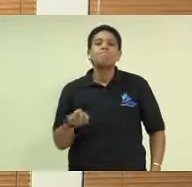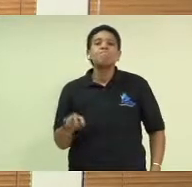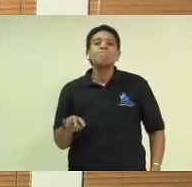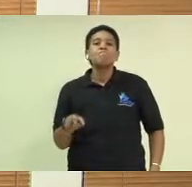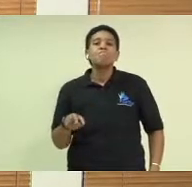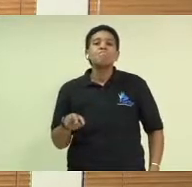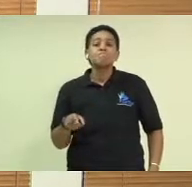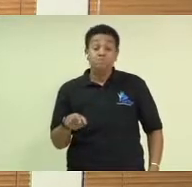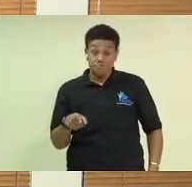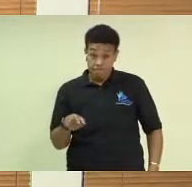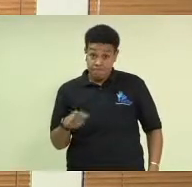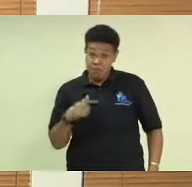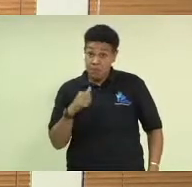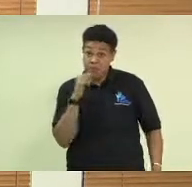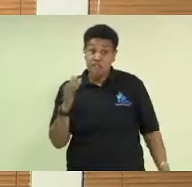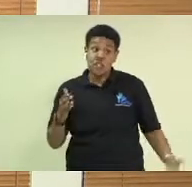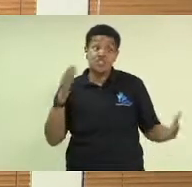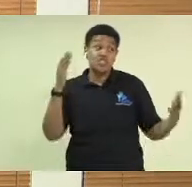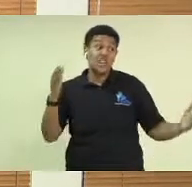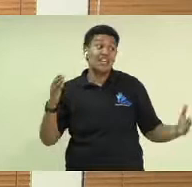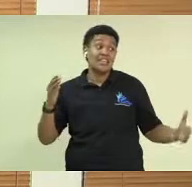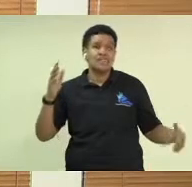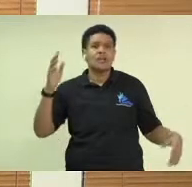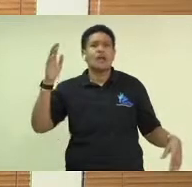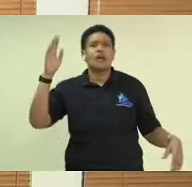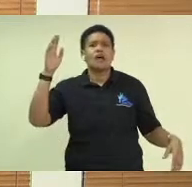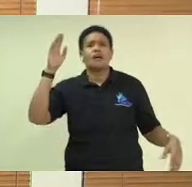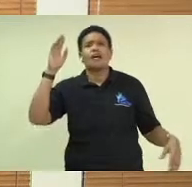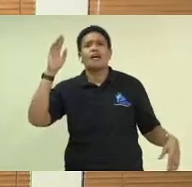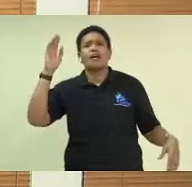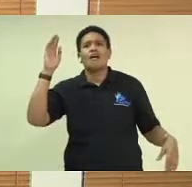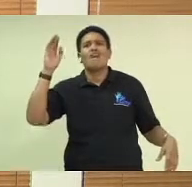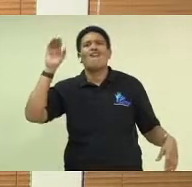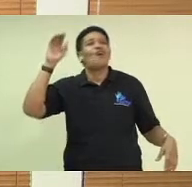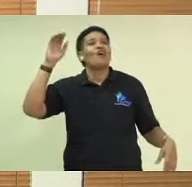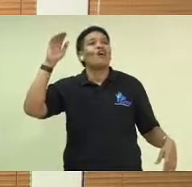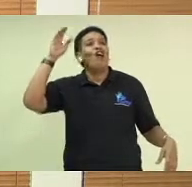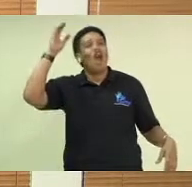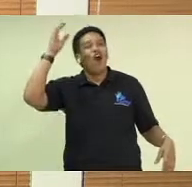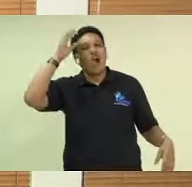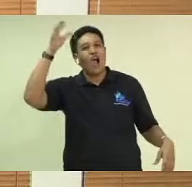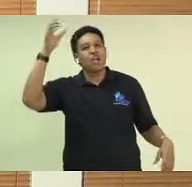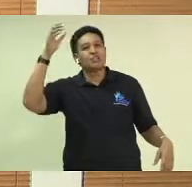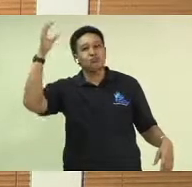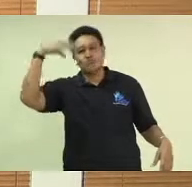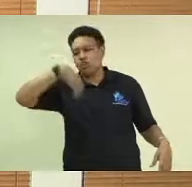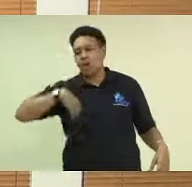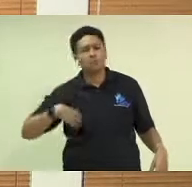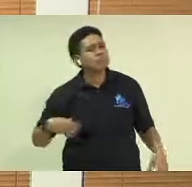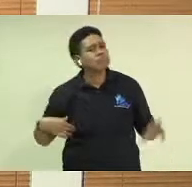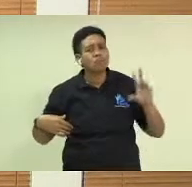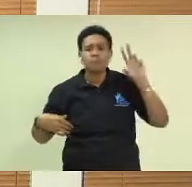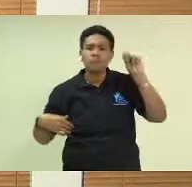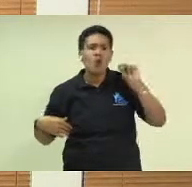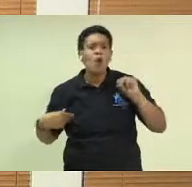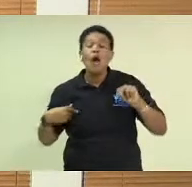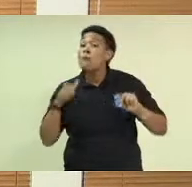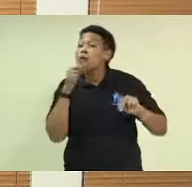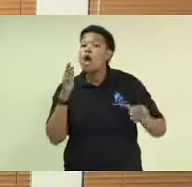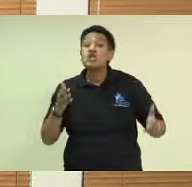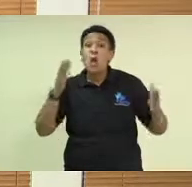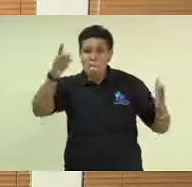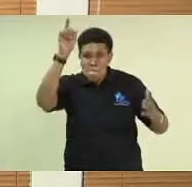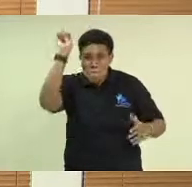not suggesting an alien concept, and I'm not suggesting that this may be the way we go as it relates